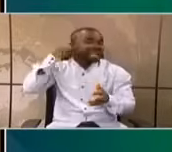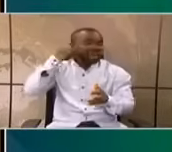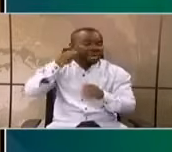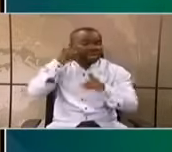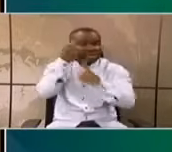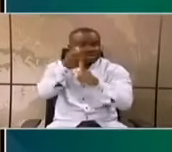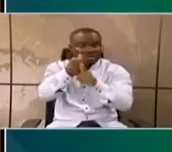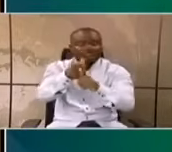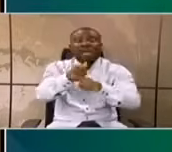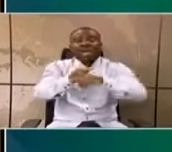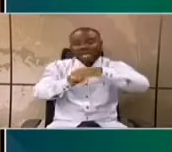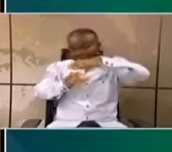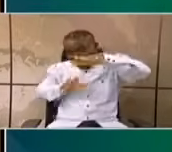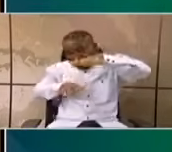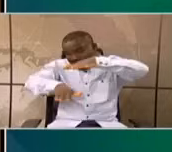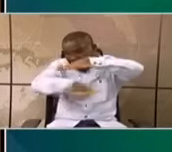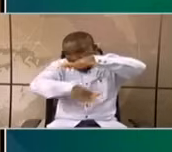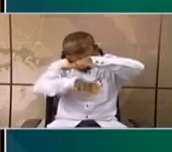ho insuo bi ani ho.